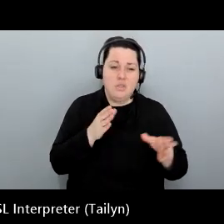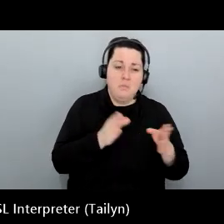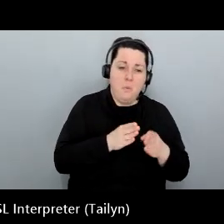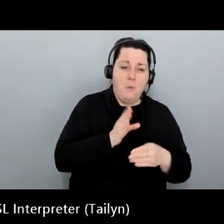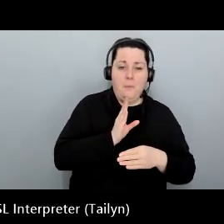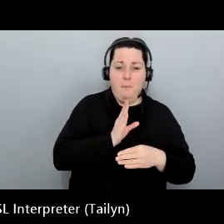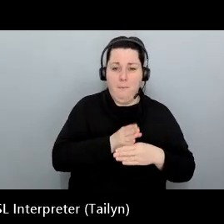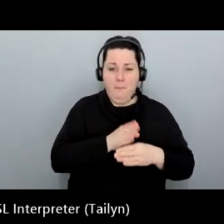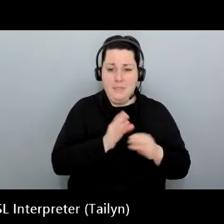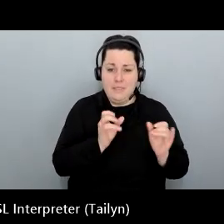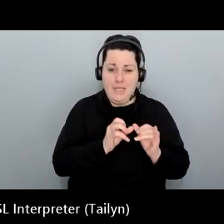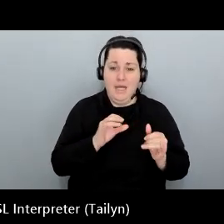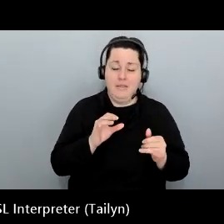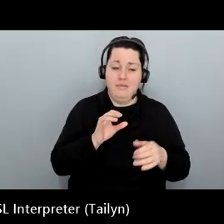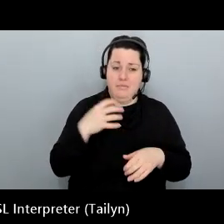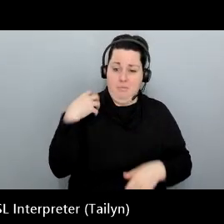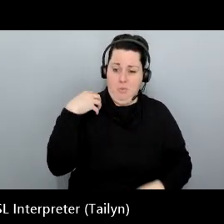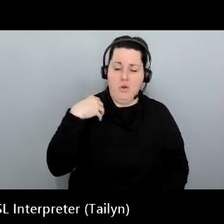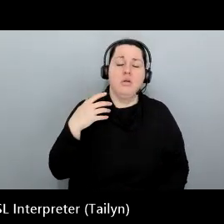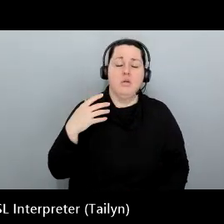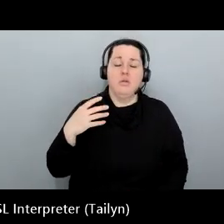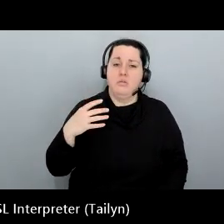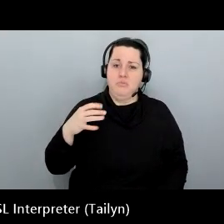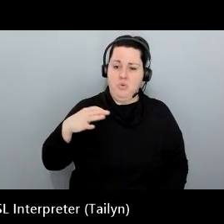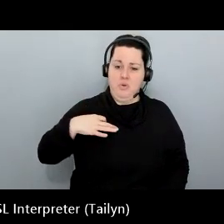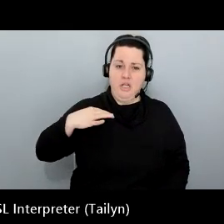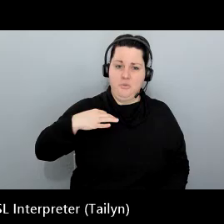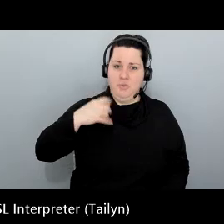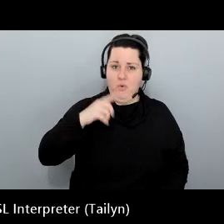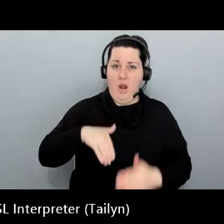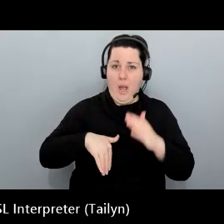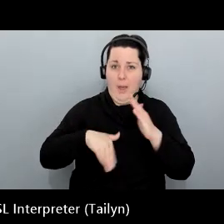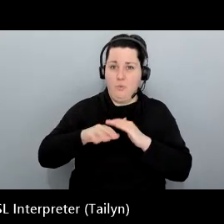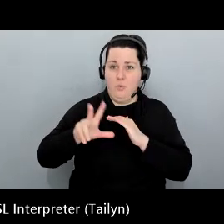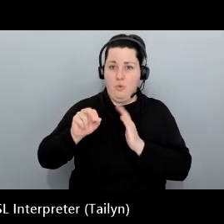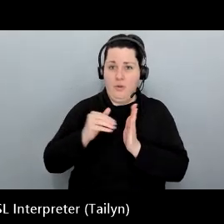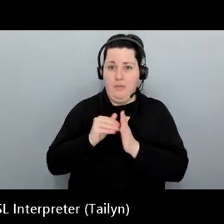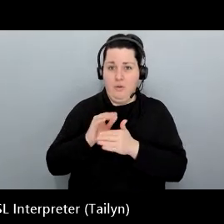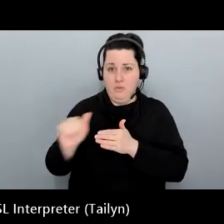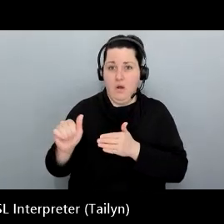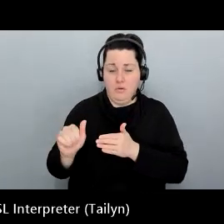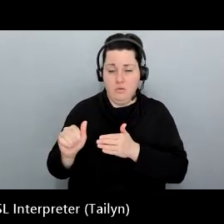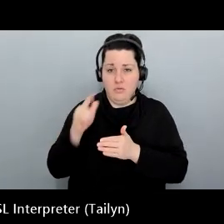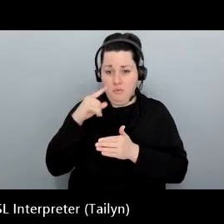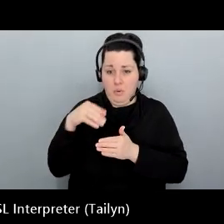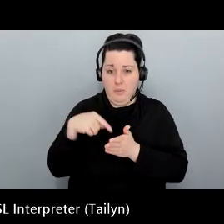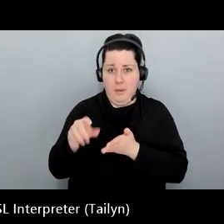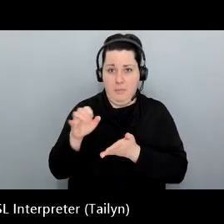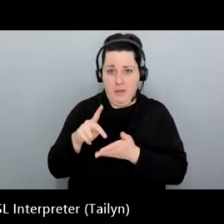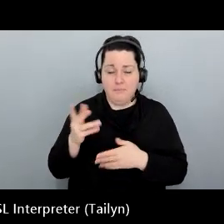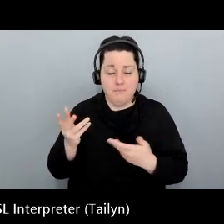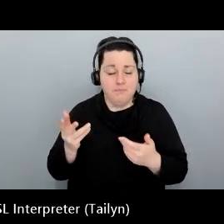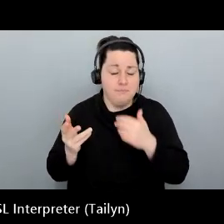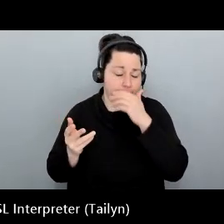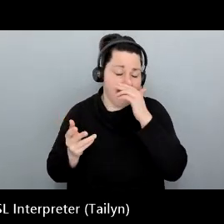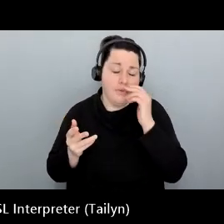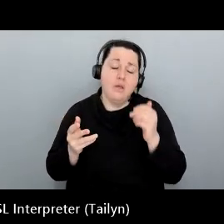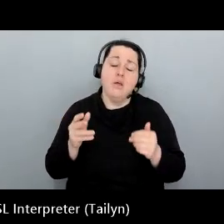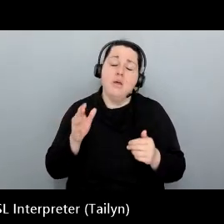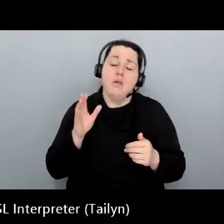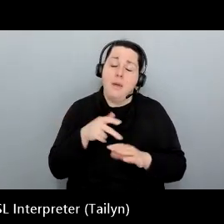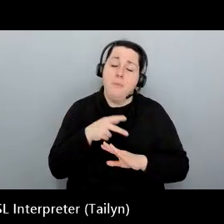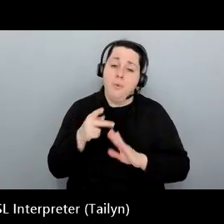are eligible to receive up to $30,000 in terms of reimbursements, right? This program not